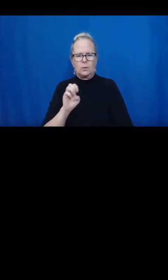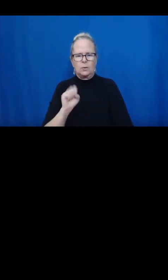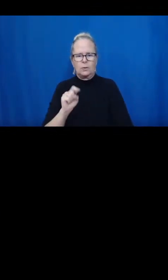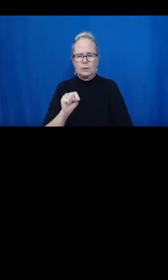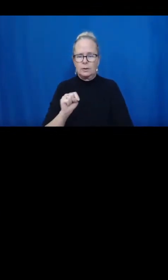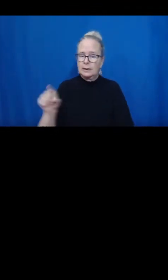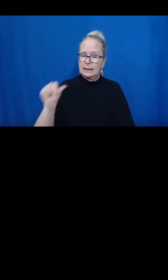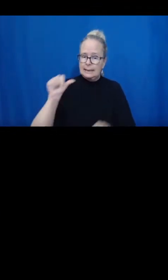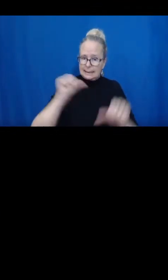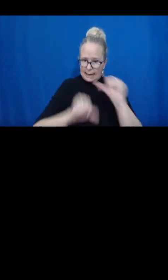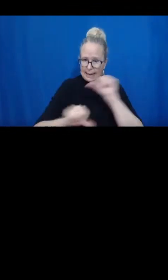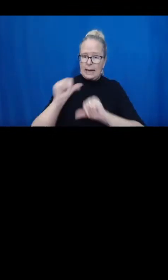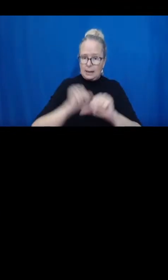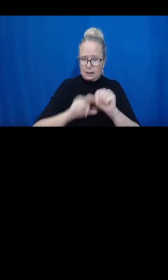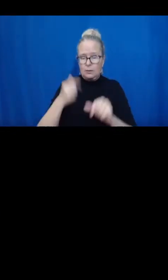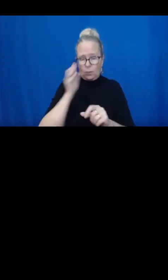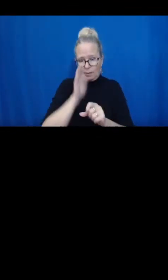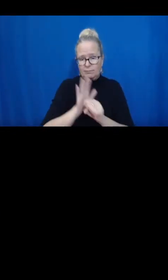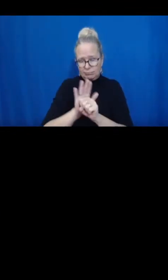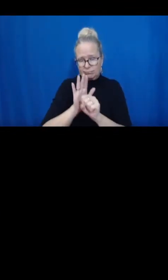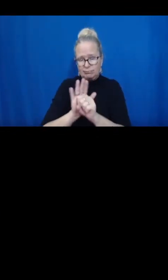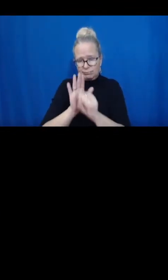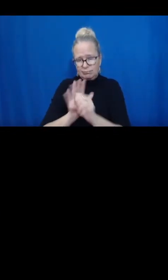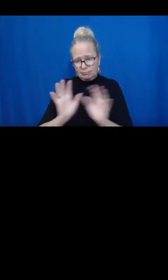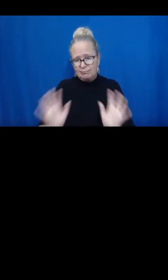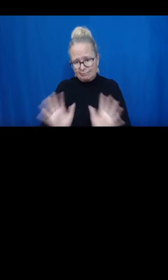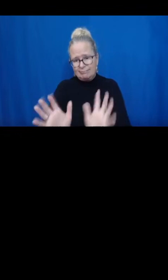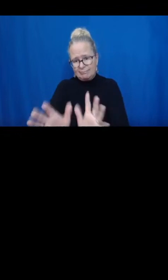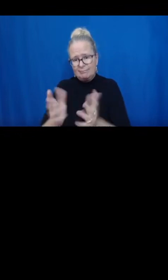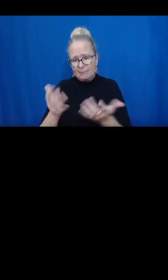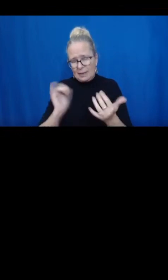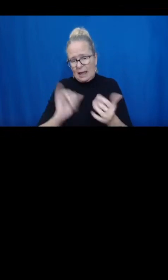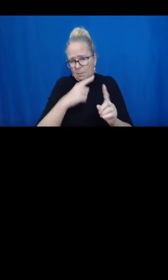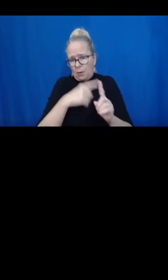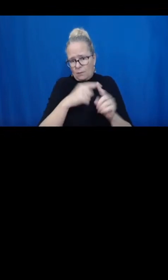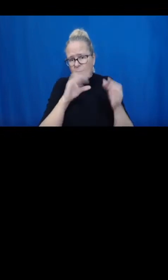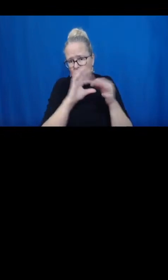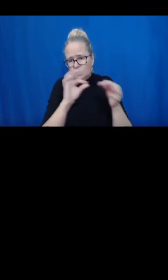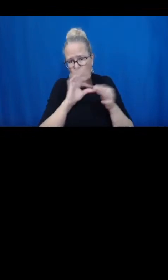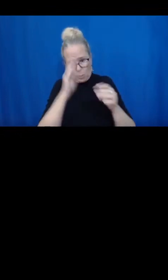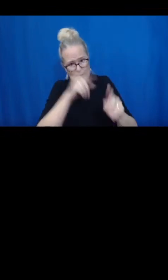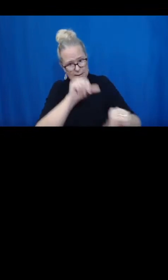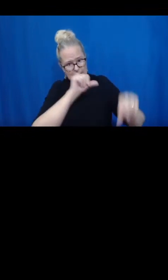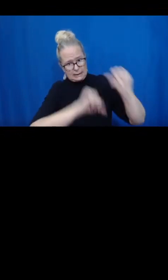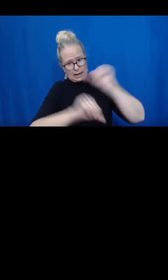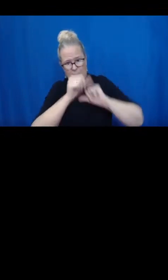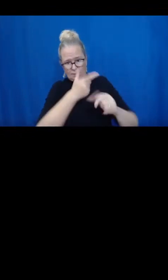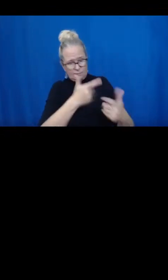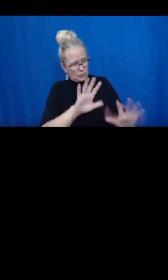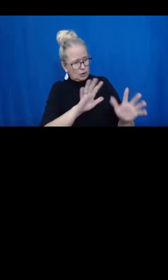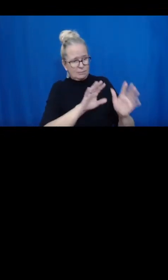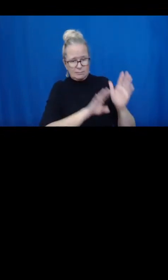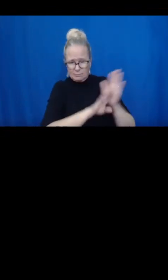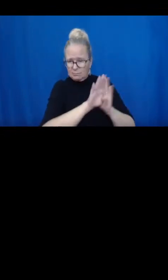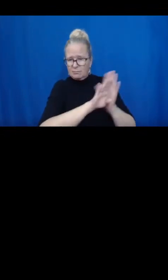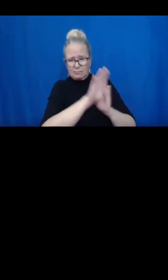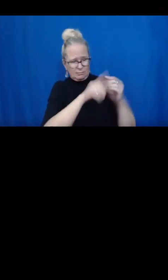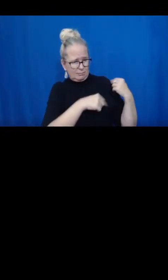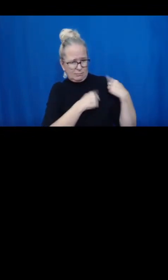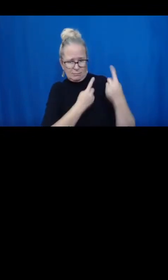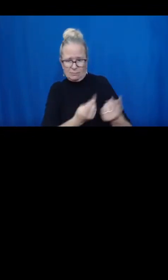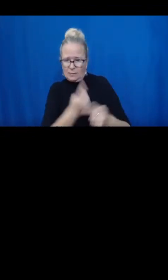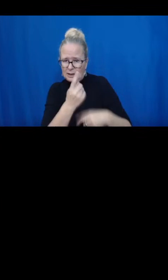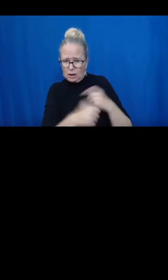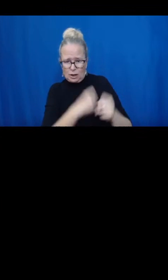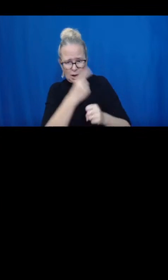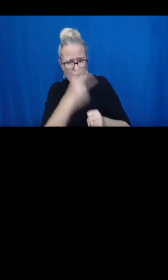it will continue. And we will eventually reach the end of this, as Tisa pointed out, and it's the science that will